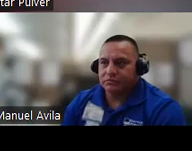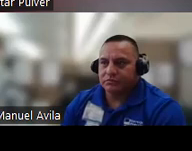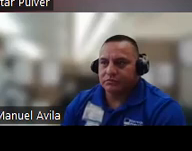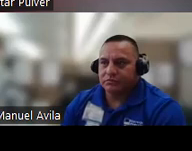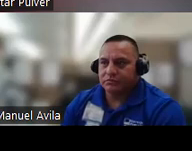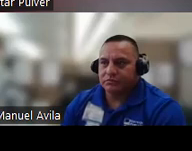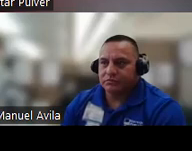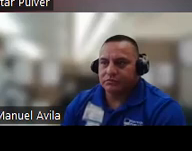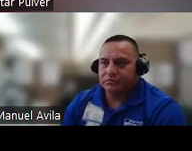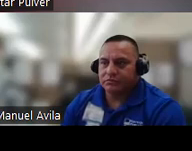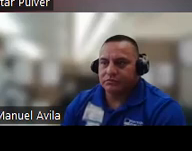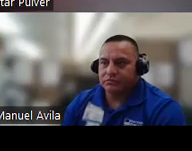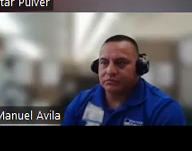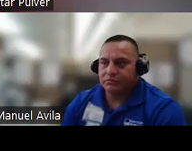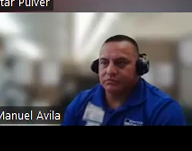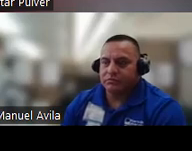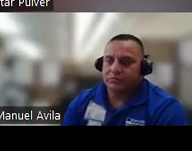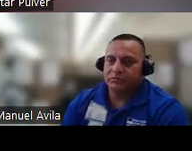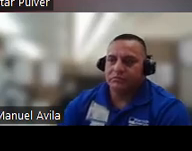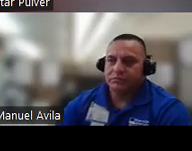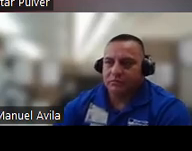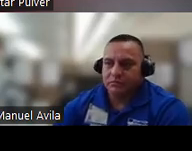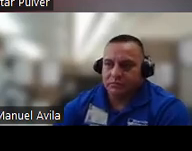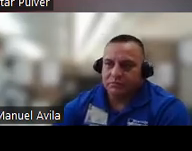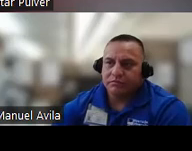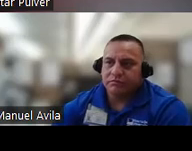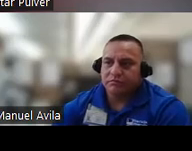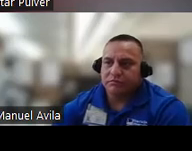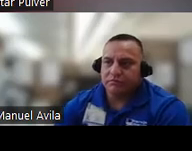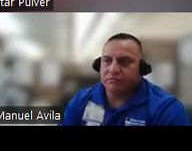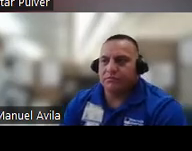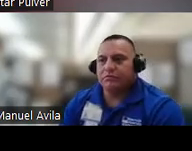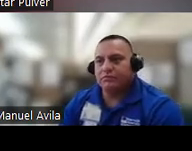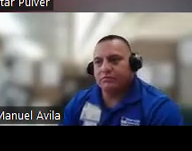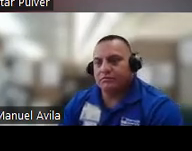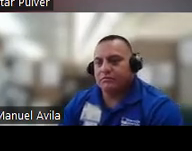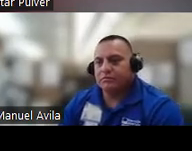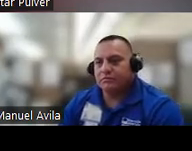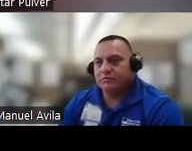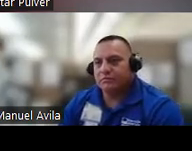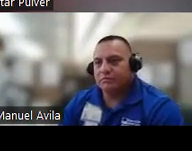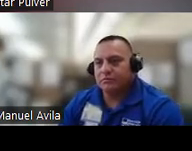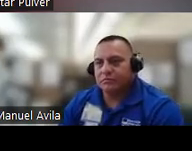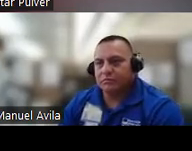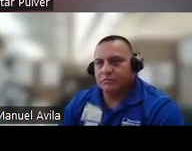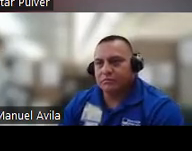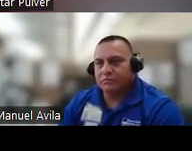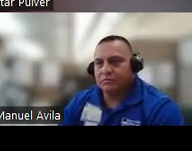there were reports of a homosexual underworld in Boise, Idaho. Population at the time, 34,000.